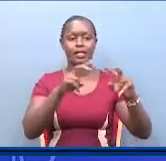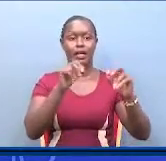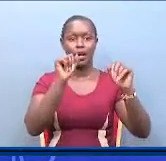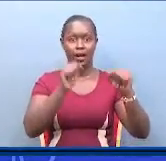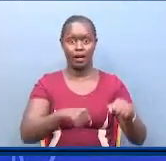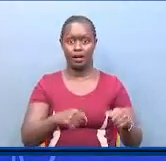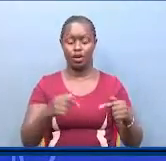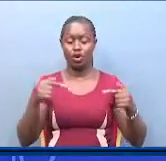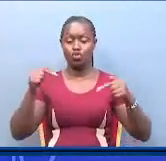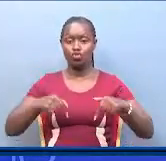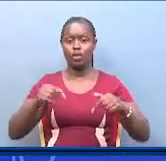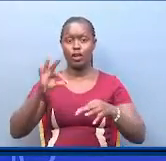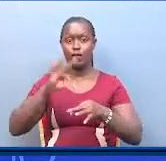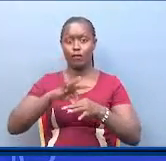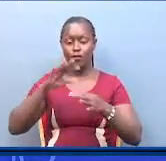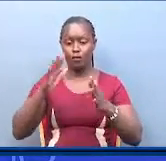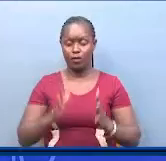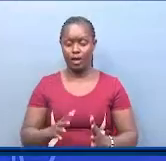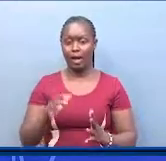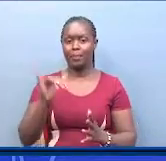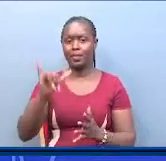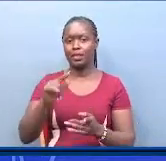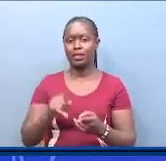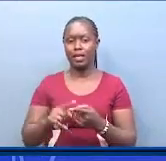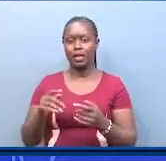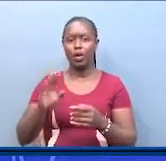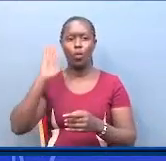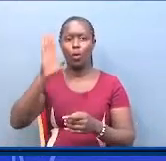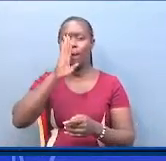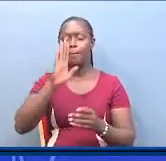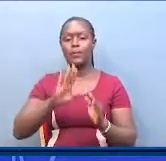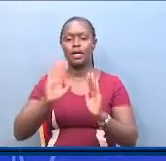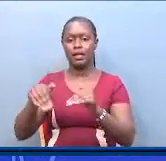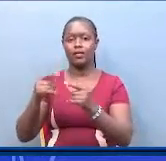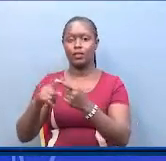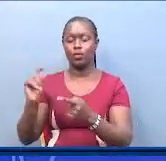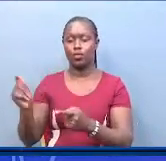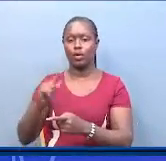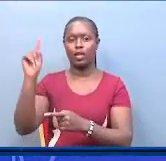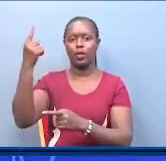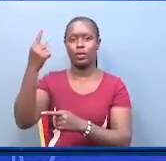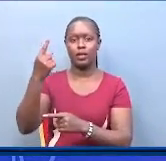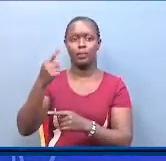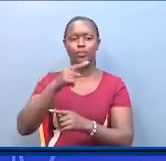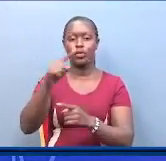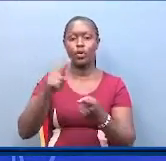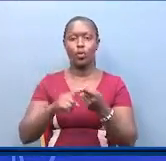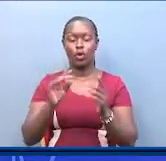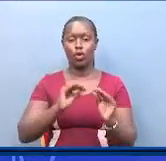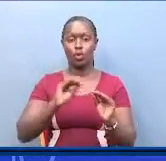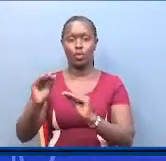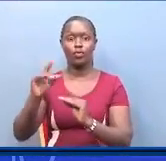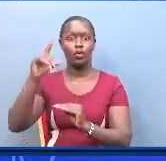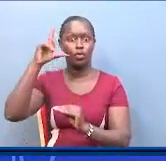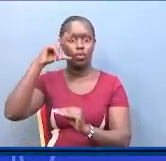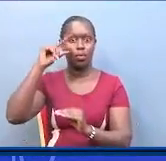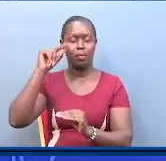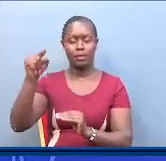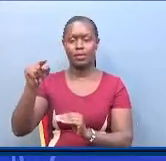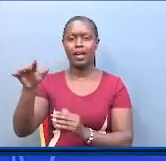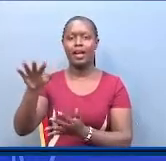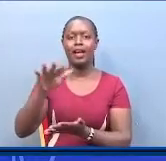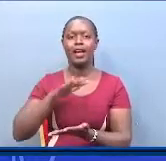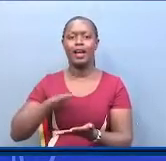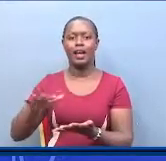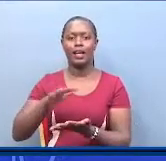Today, that voter basket is going to be delivered to Kenya Kwanza. When you go to the Coast Province, areas